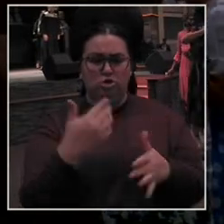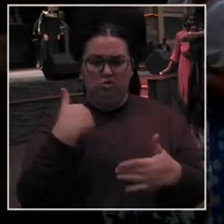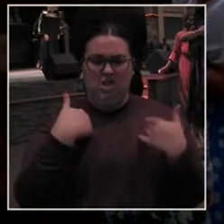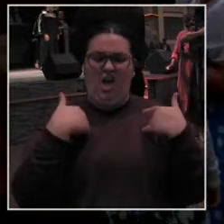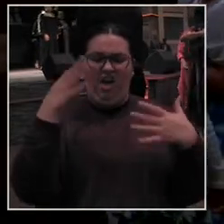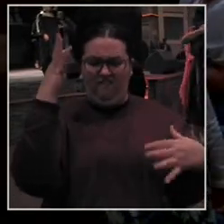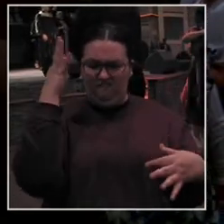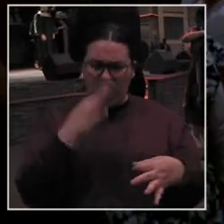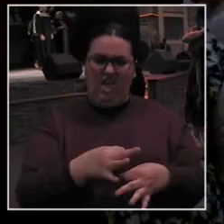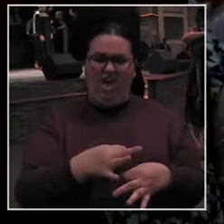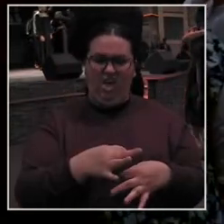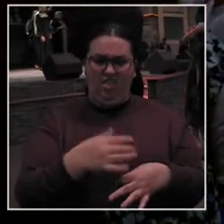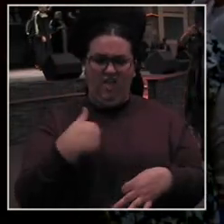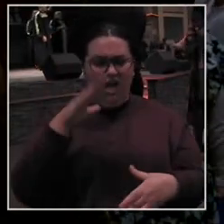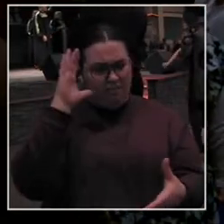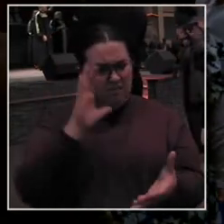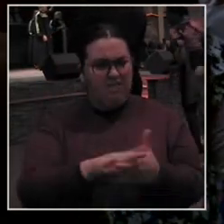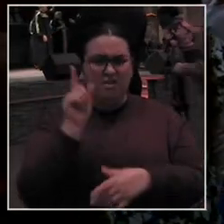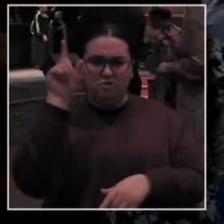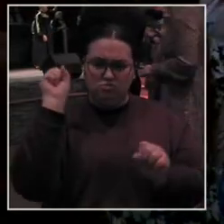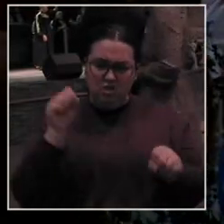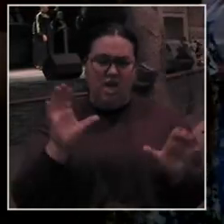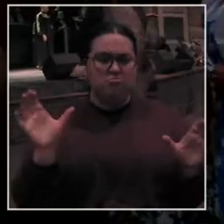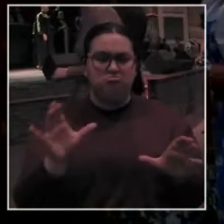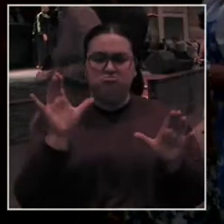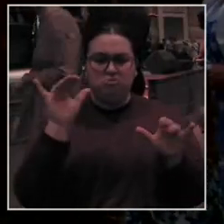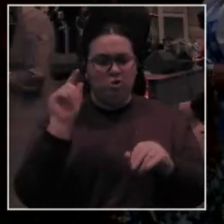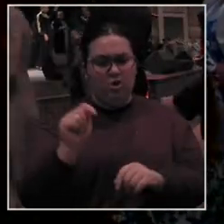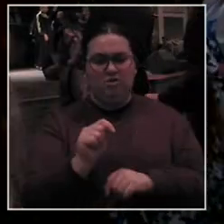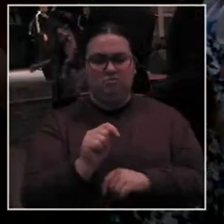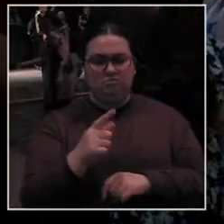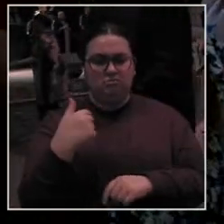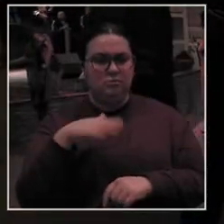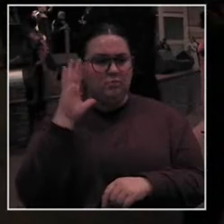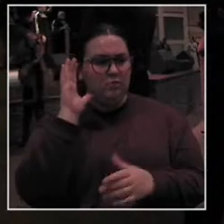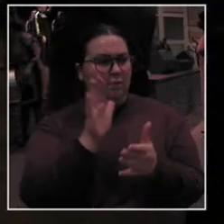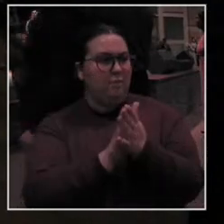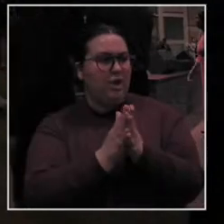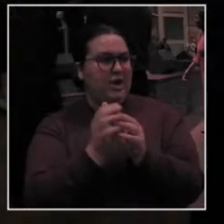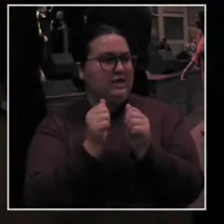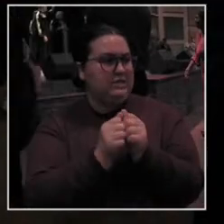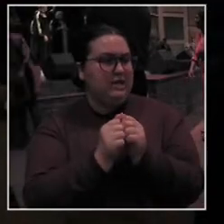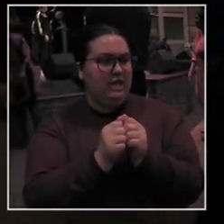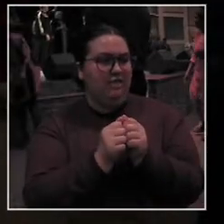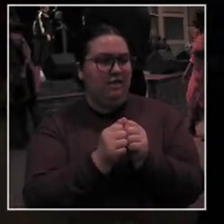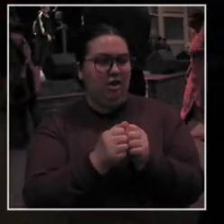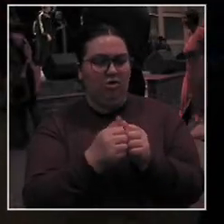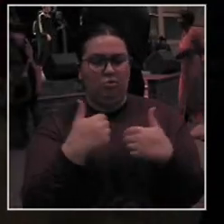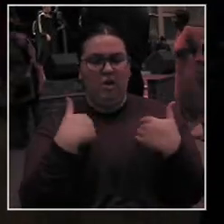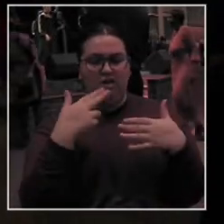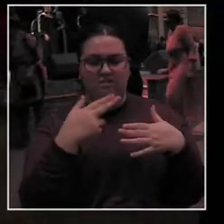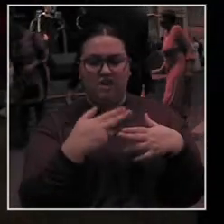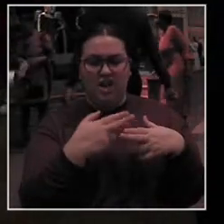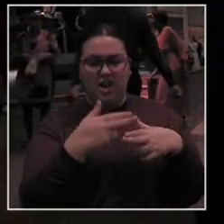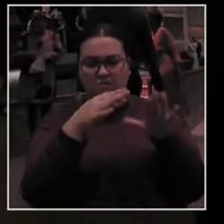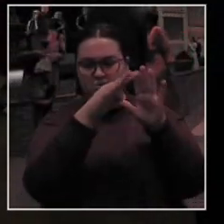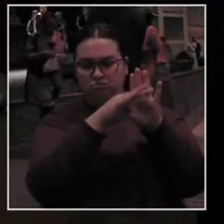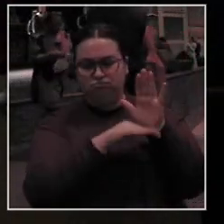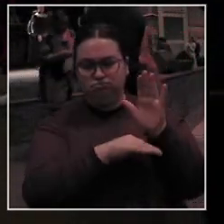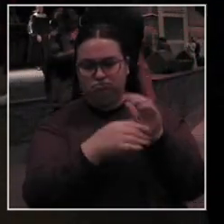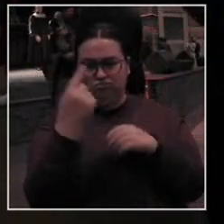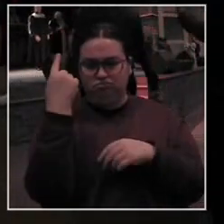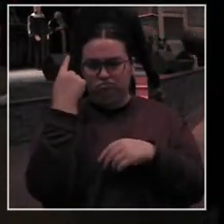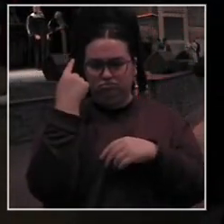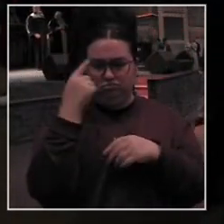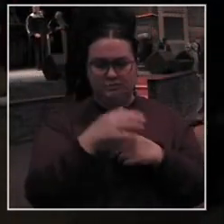going to trust in you for these situations. We're going to pray together. Some names will be on the screen. We're going to pray in the name of Jesus. And